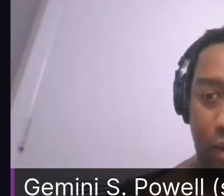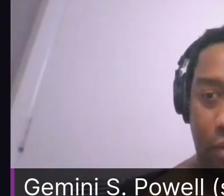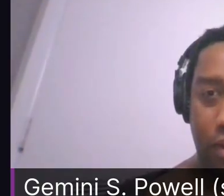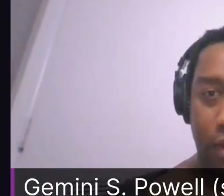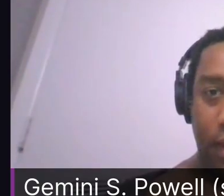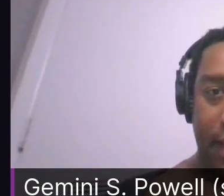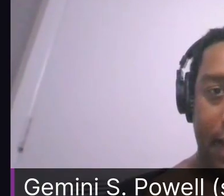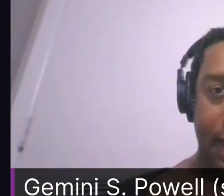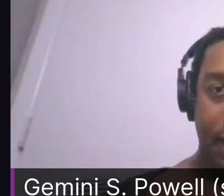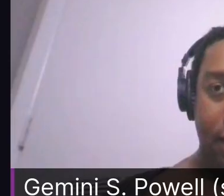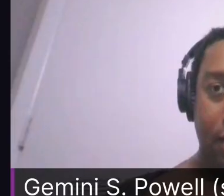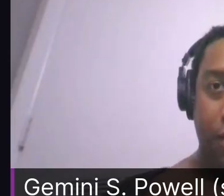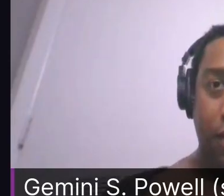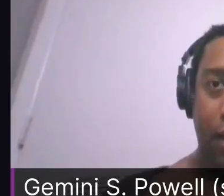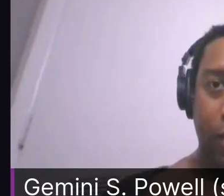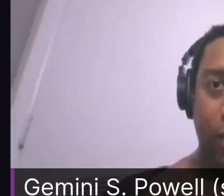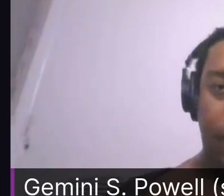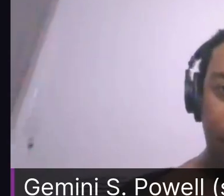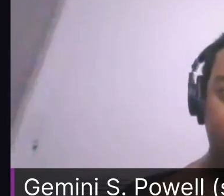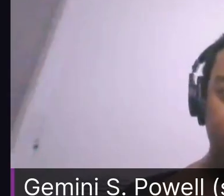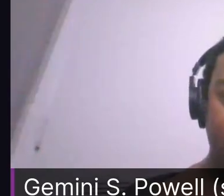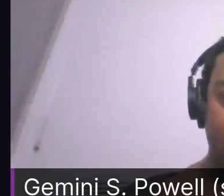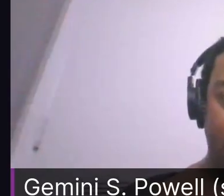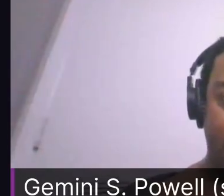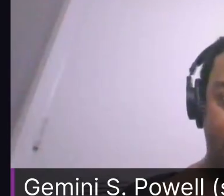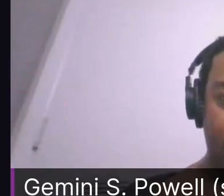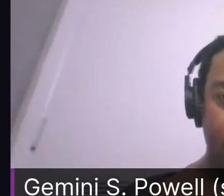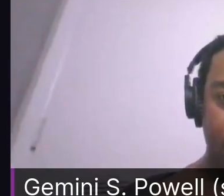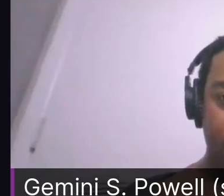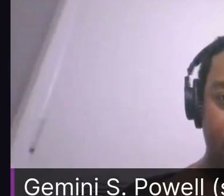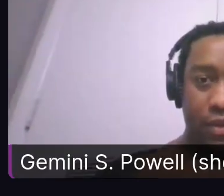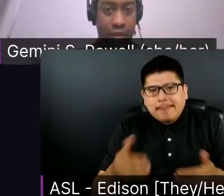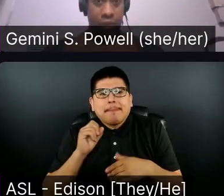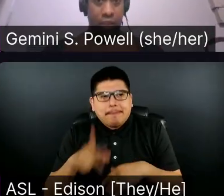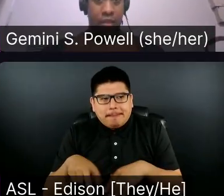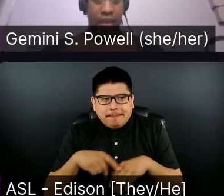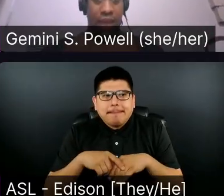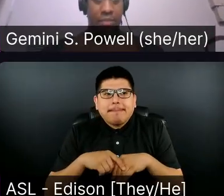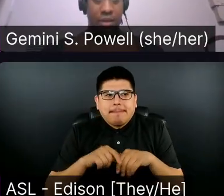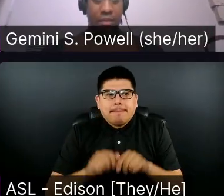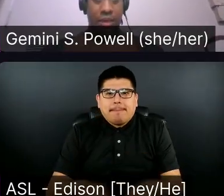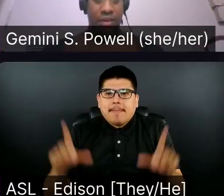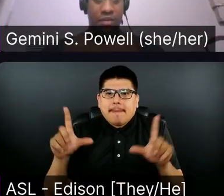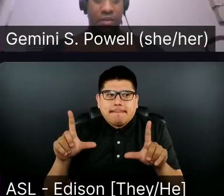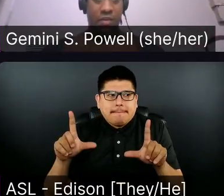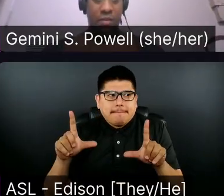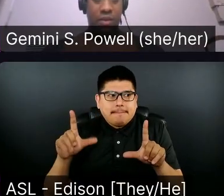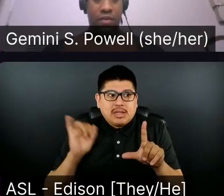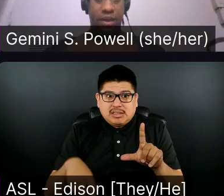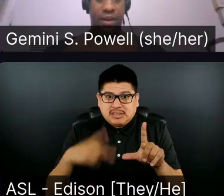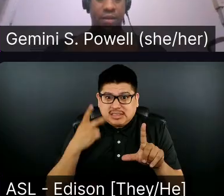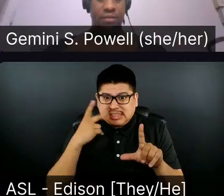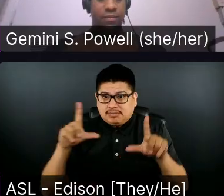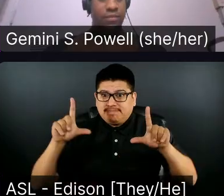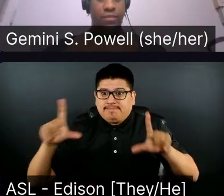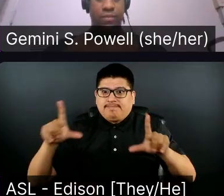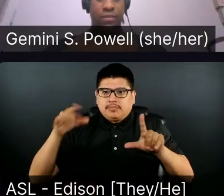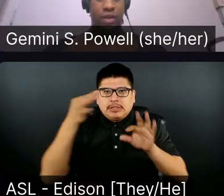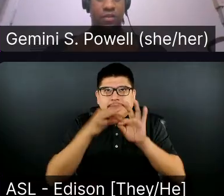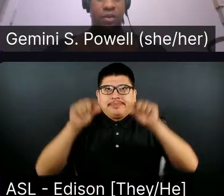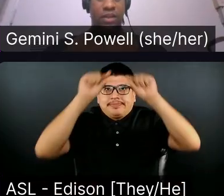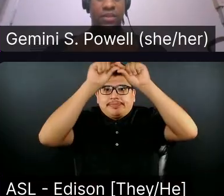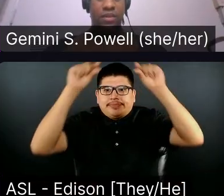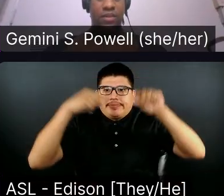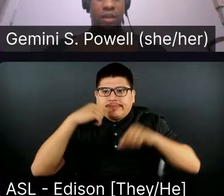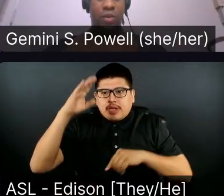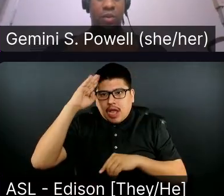There we go. And there we go. Now, that bit and piece simply created